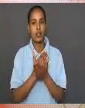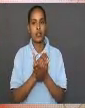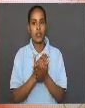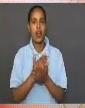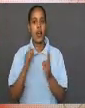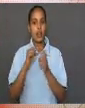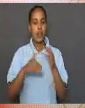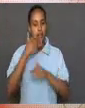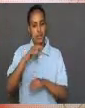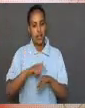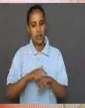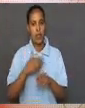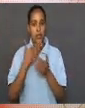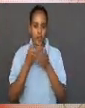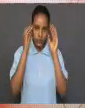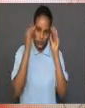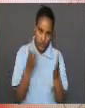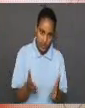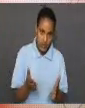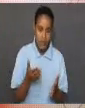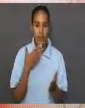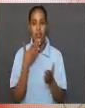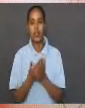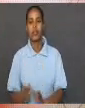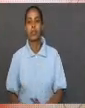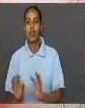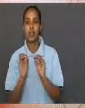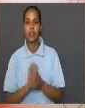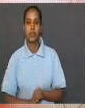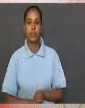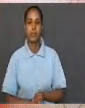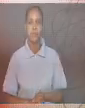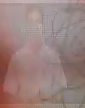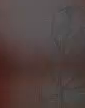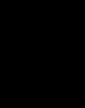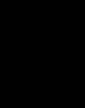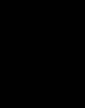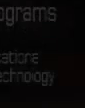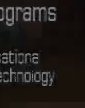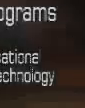lesson. Until next time, thank you, teacher. Thank you, students.